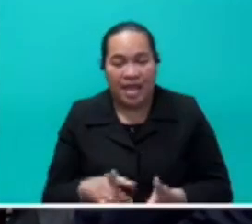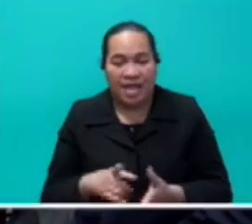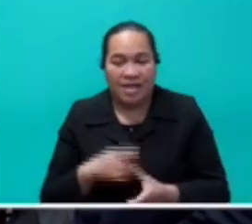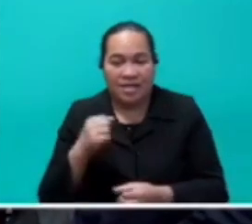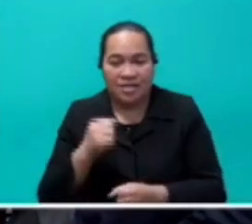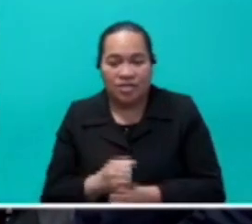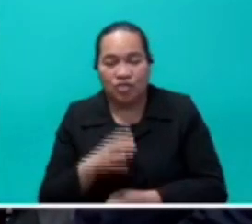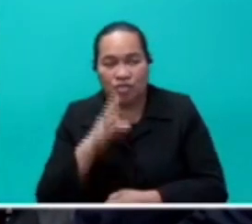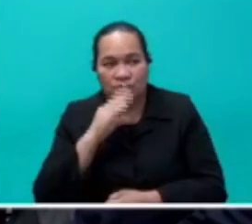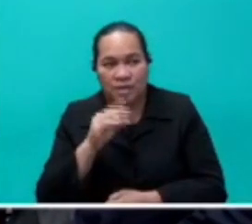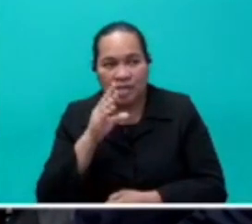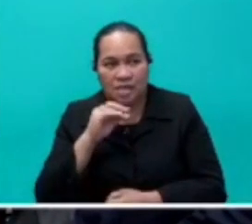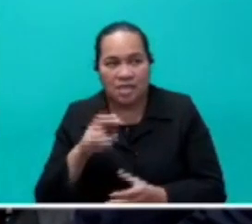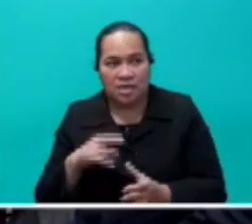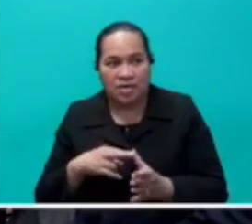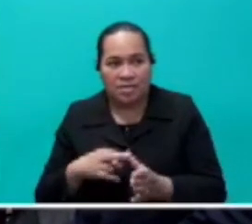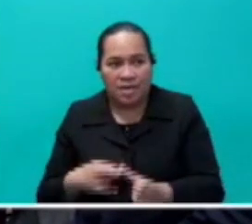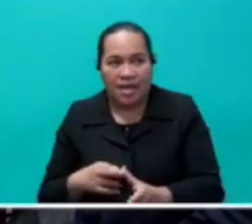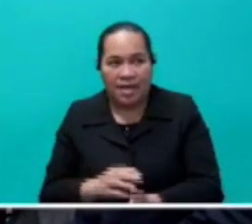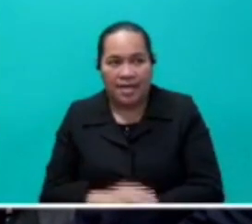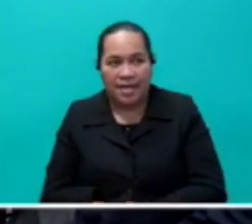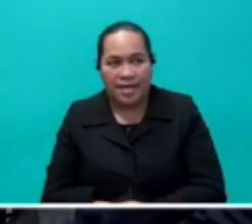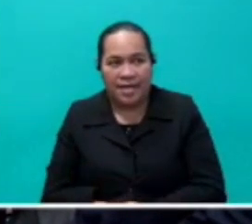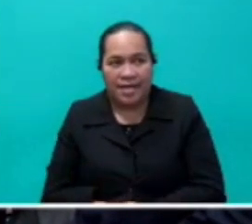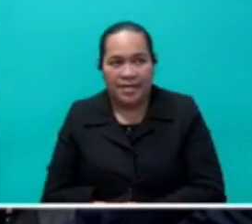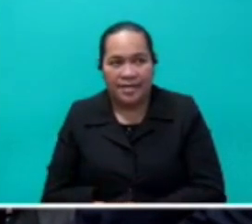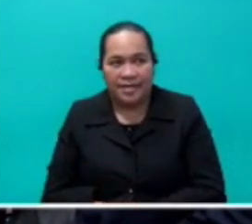General to speak in reply.